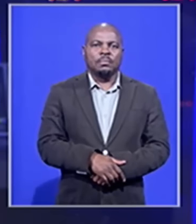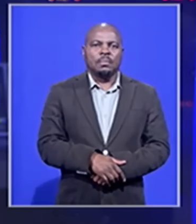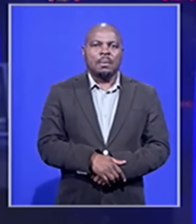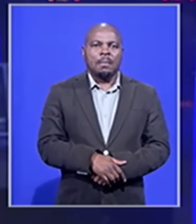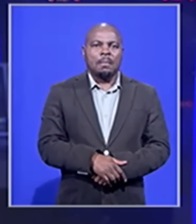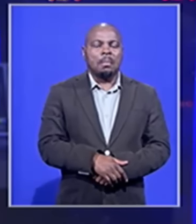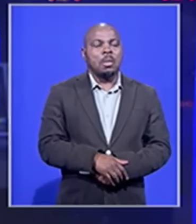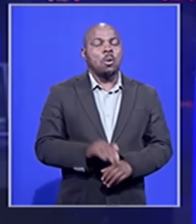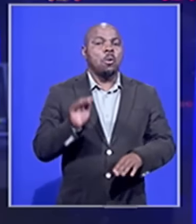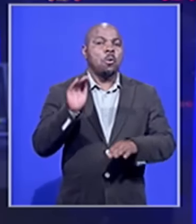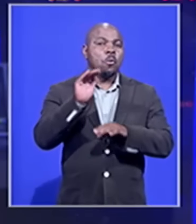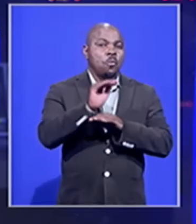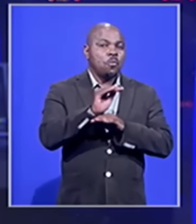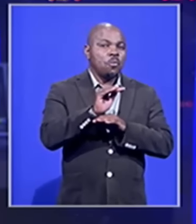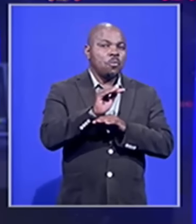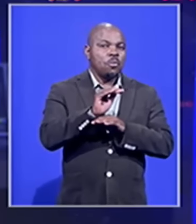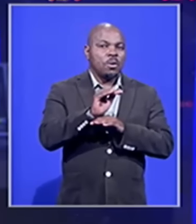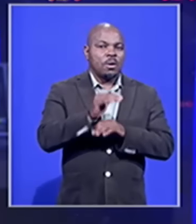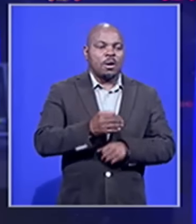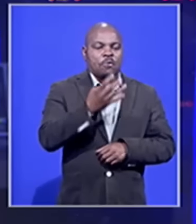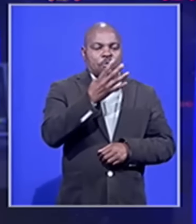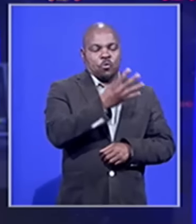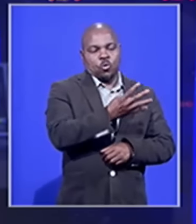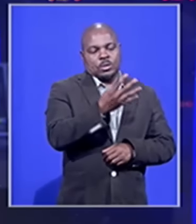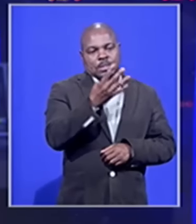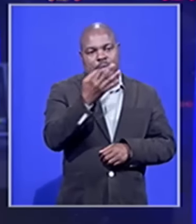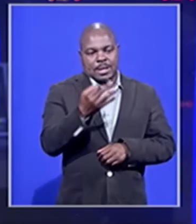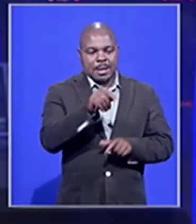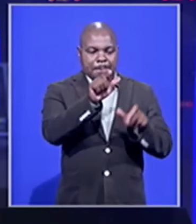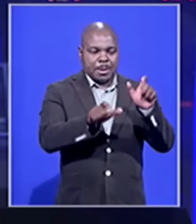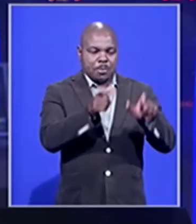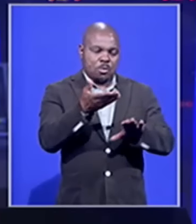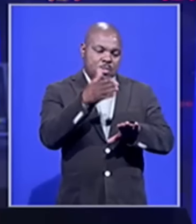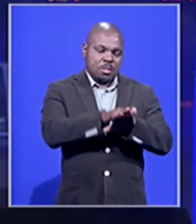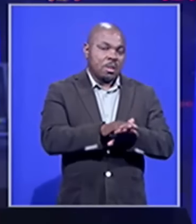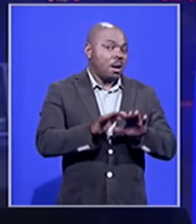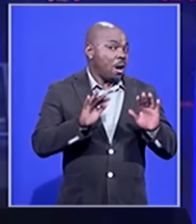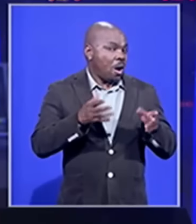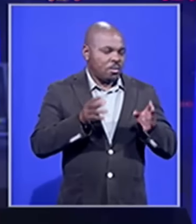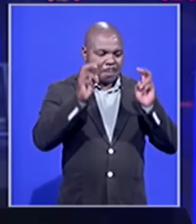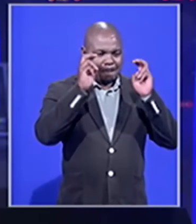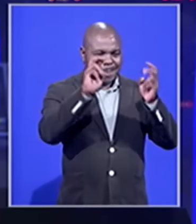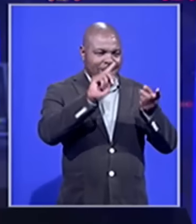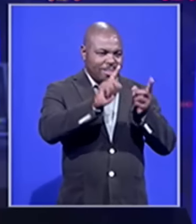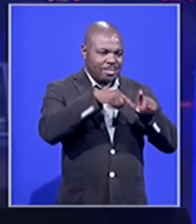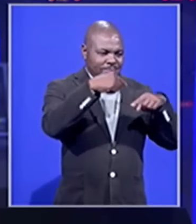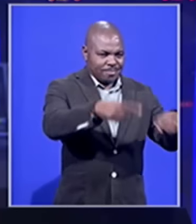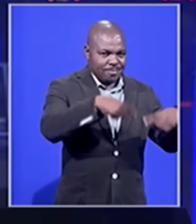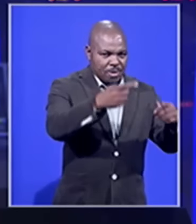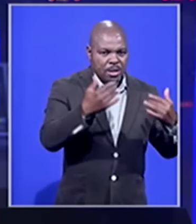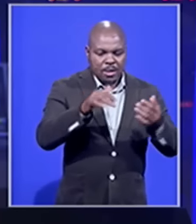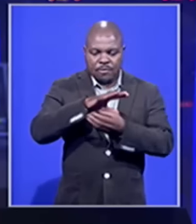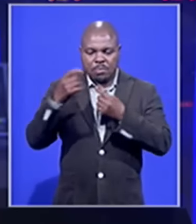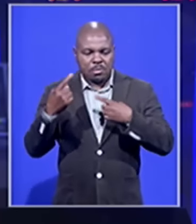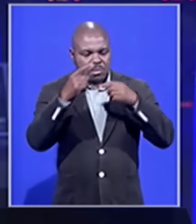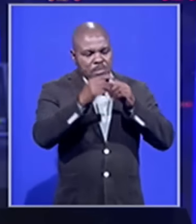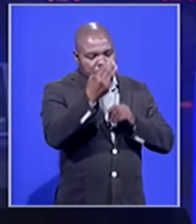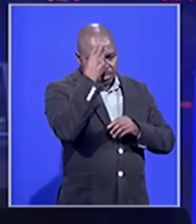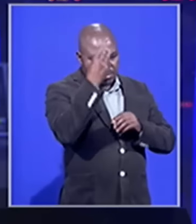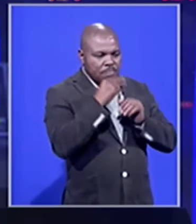Malapa a batho ba 43 ba hlokaetseng kotsing ya bese a se a qadile ho hloya ditopo tsa beng ka bona seteisheneng